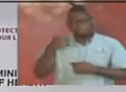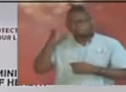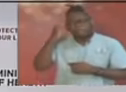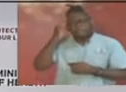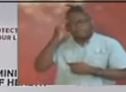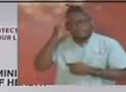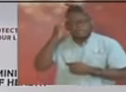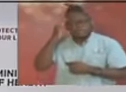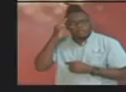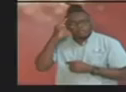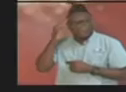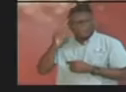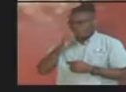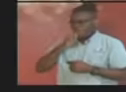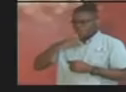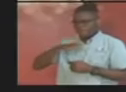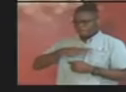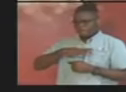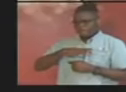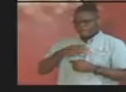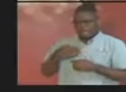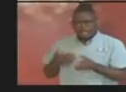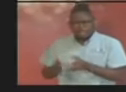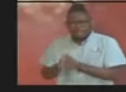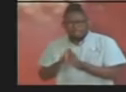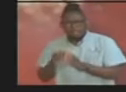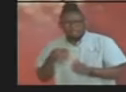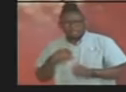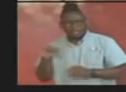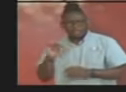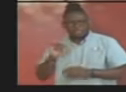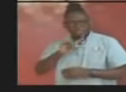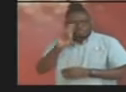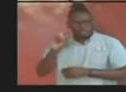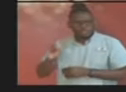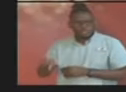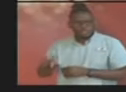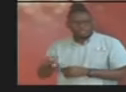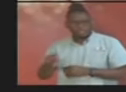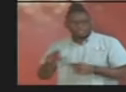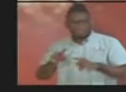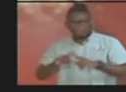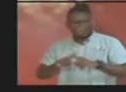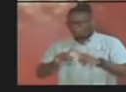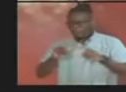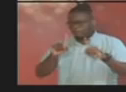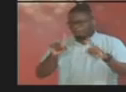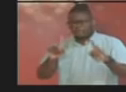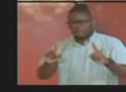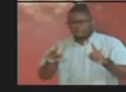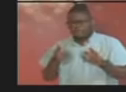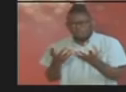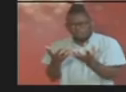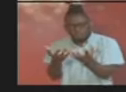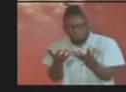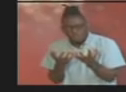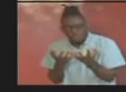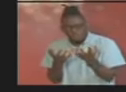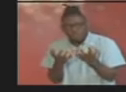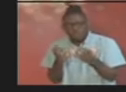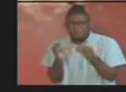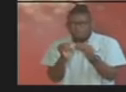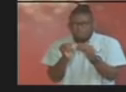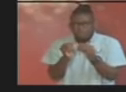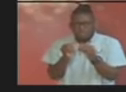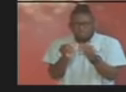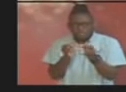of preempted my question, but I just wanted to put it in perspective in the sense that the last two updates